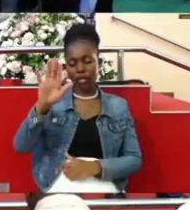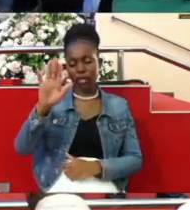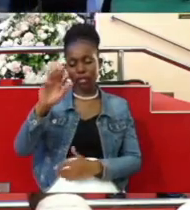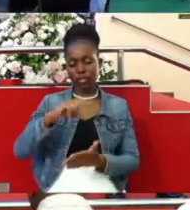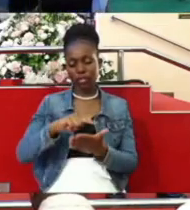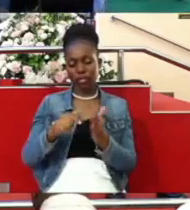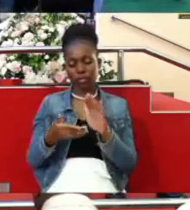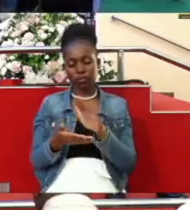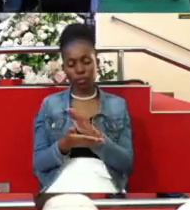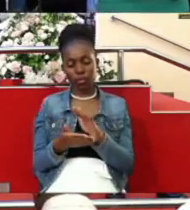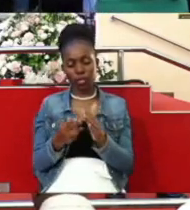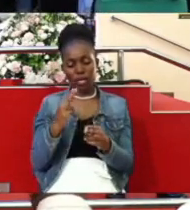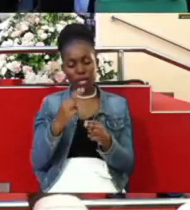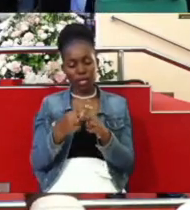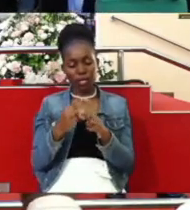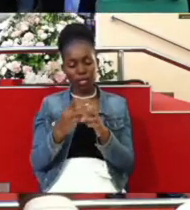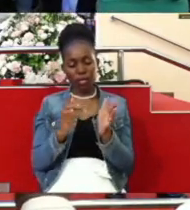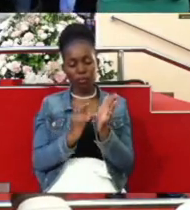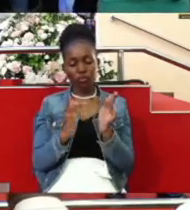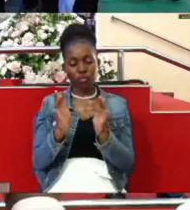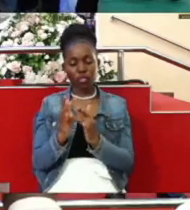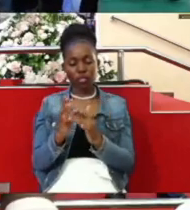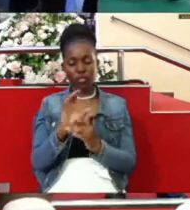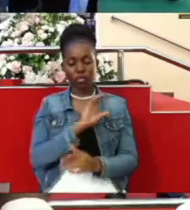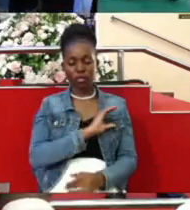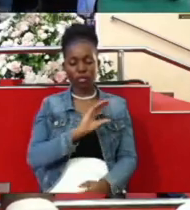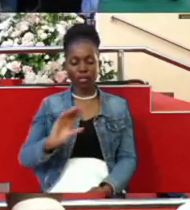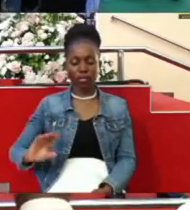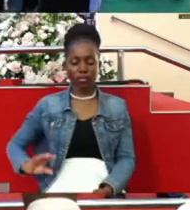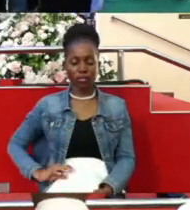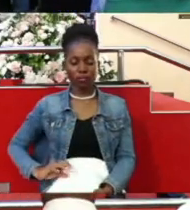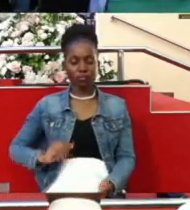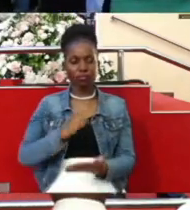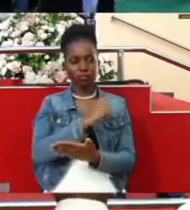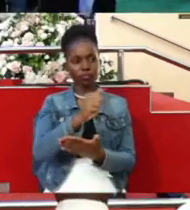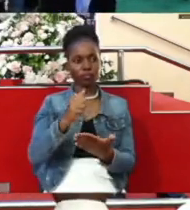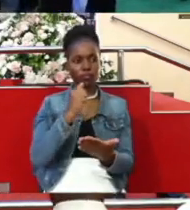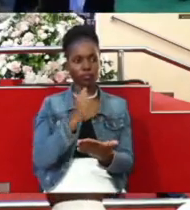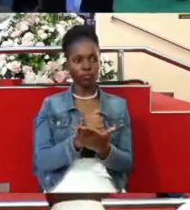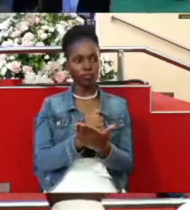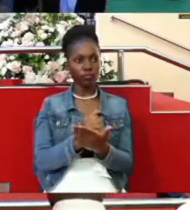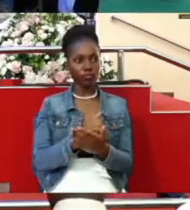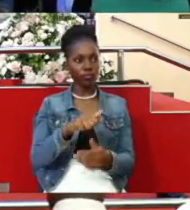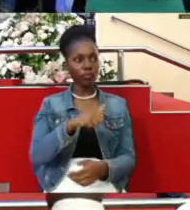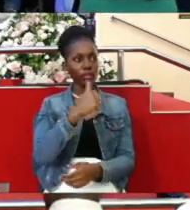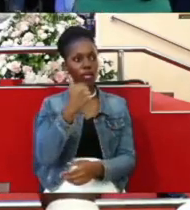the name of Jesus Christ. There are the people that would like to pray for.